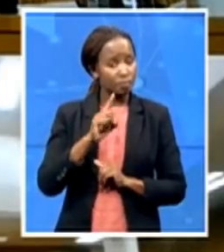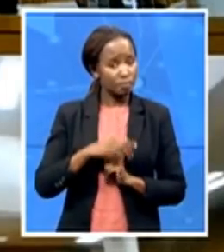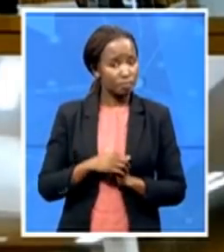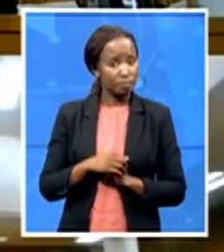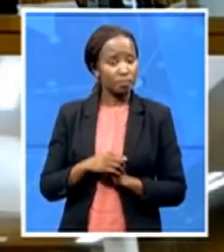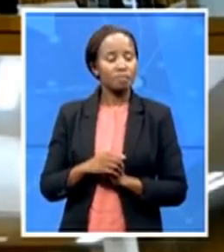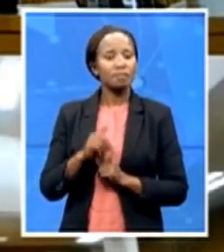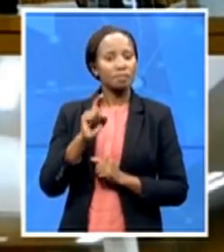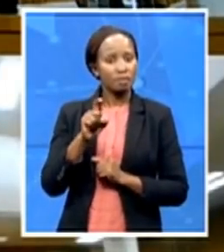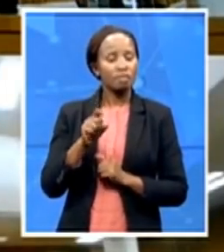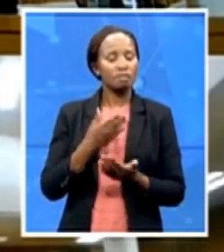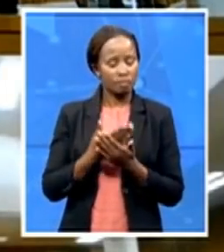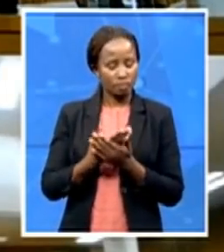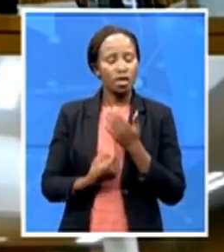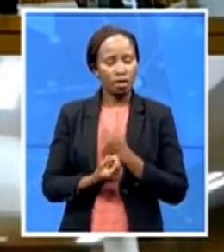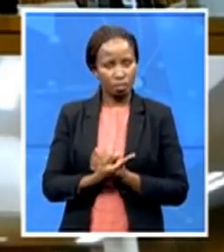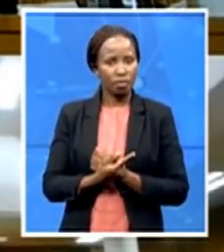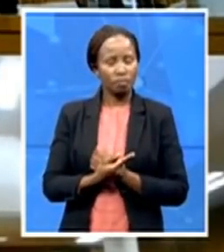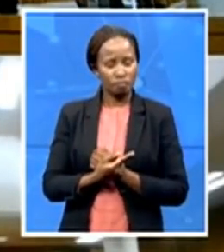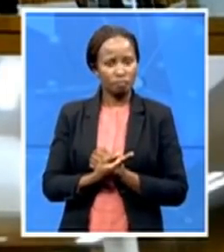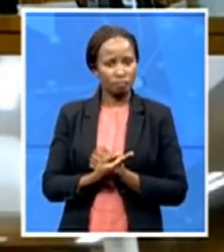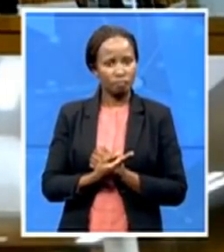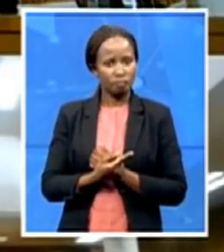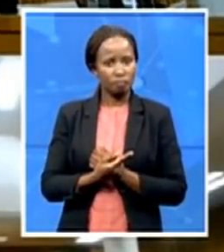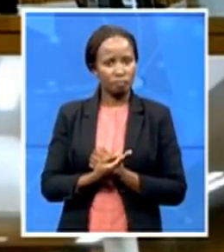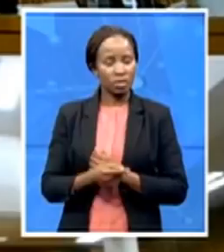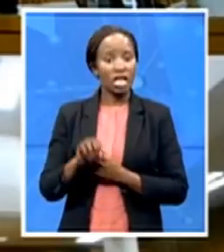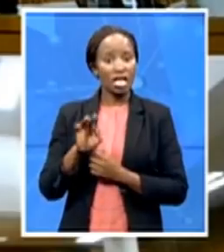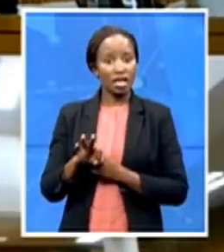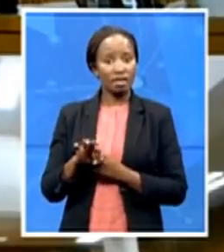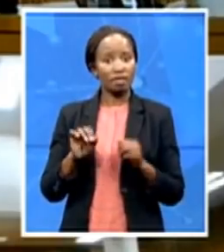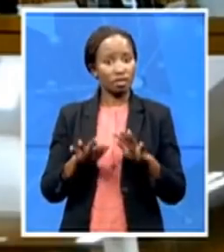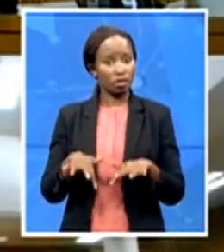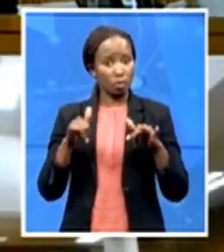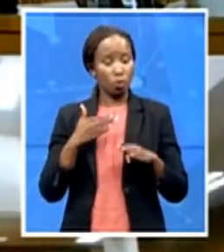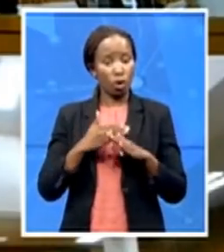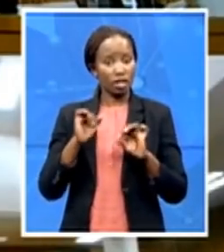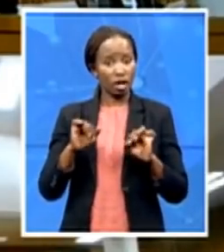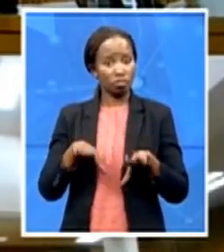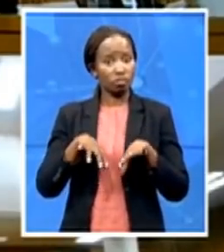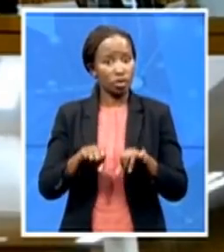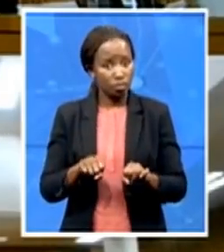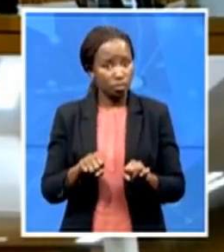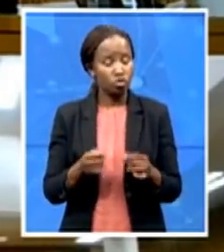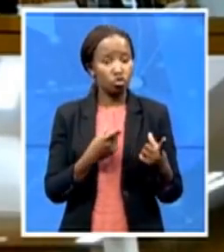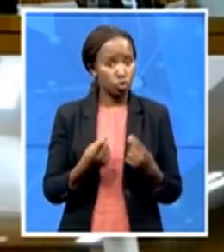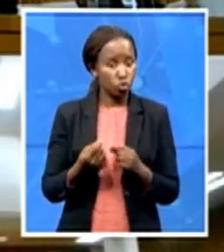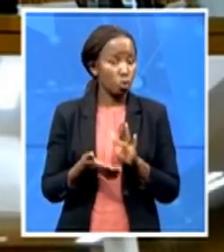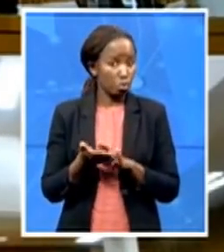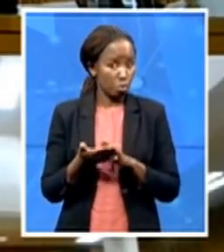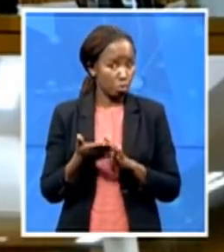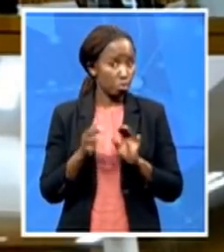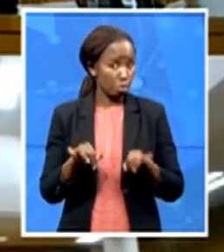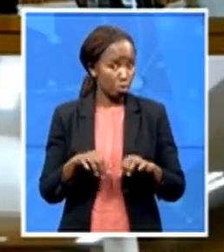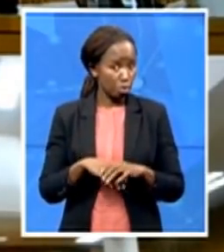when the Assembly carries out its duty, its definitional duty. In so doing, we submit the Assembly